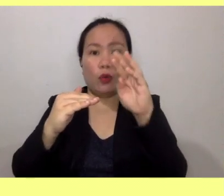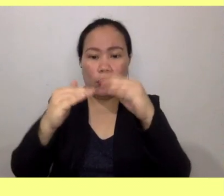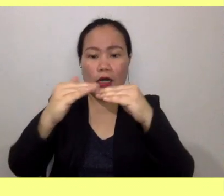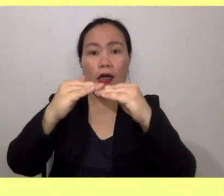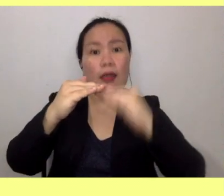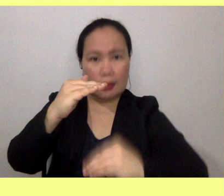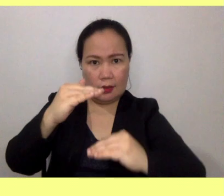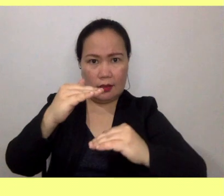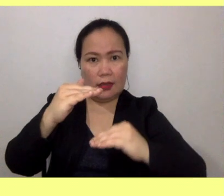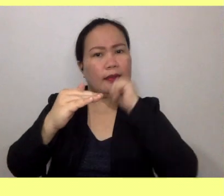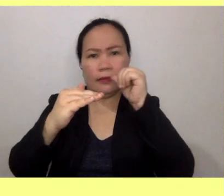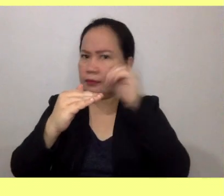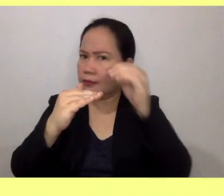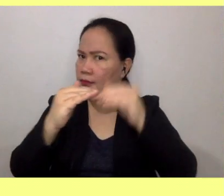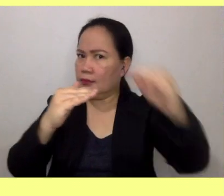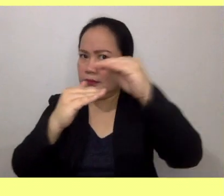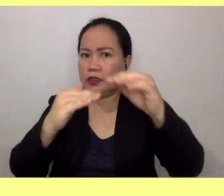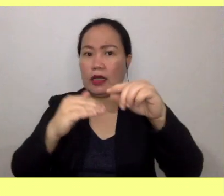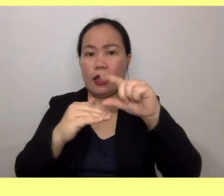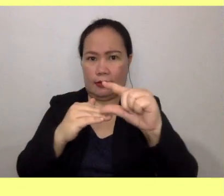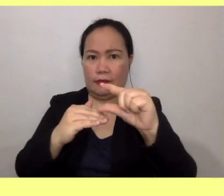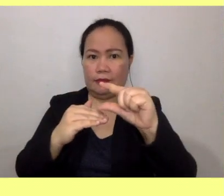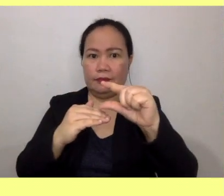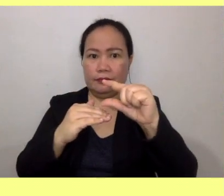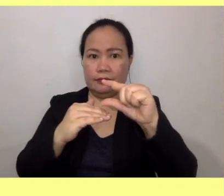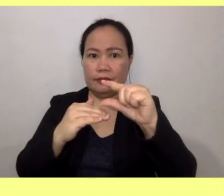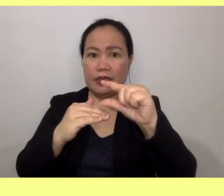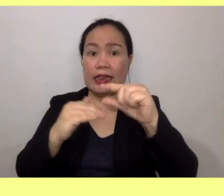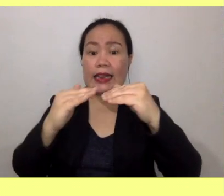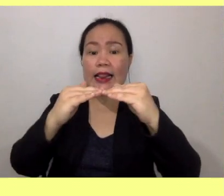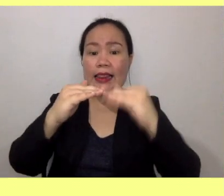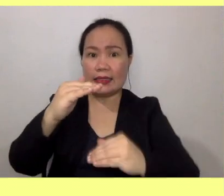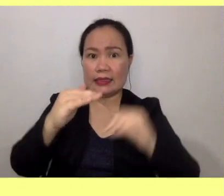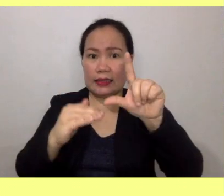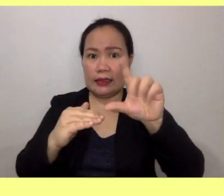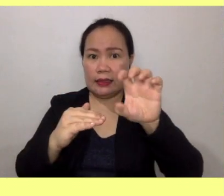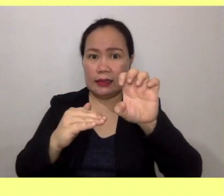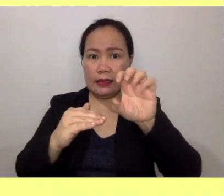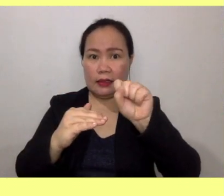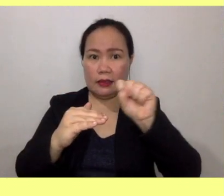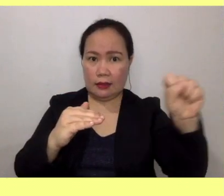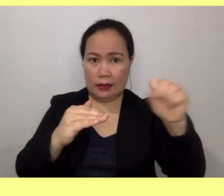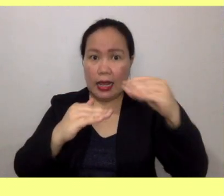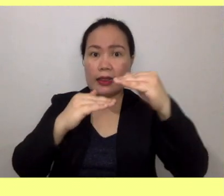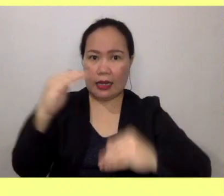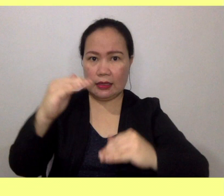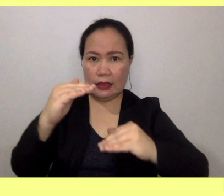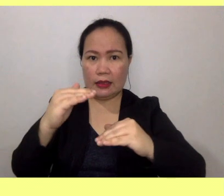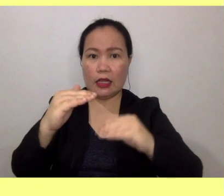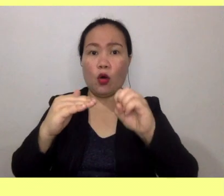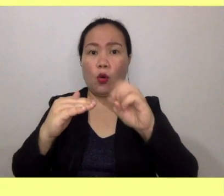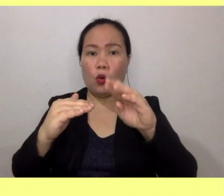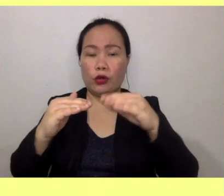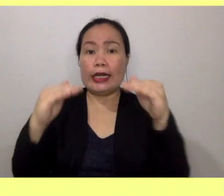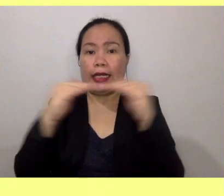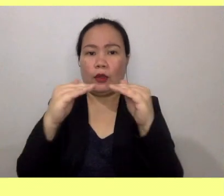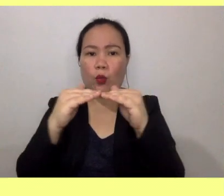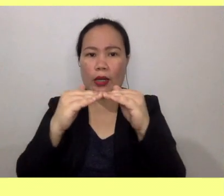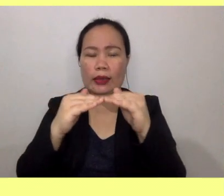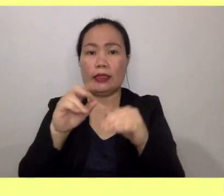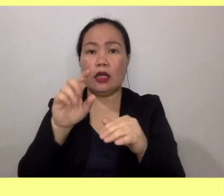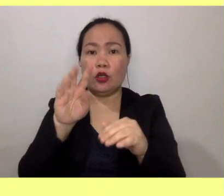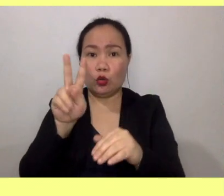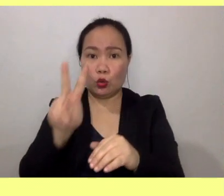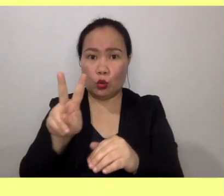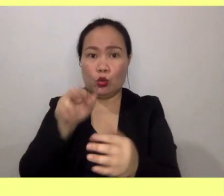this is the maximum, so, ayan na po siya. So, ang gagamitin natin symbol is less than or equal to. Okay? So, let